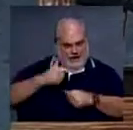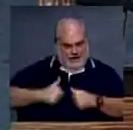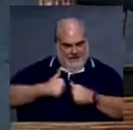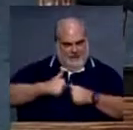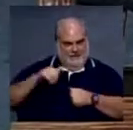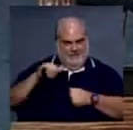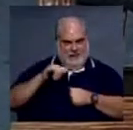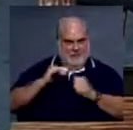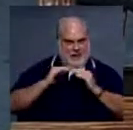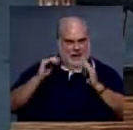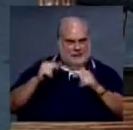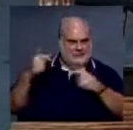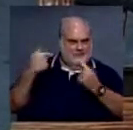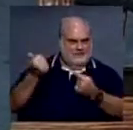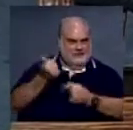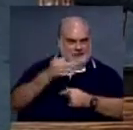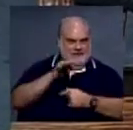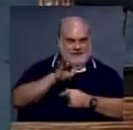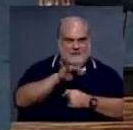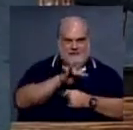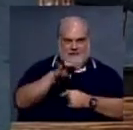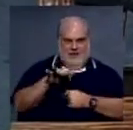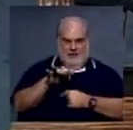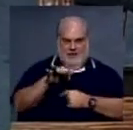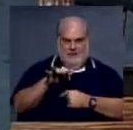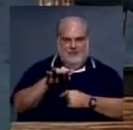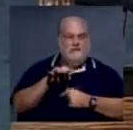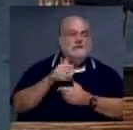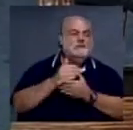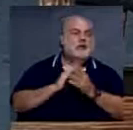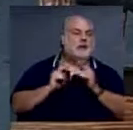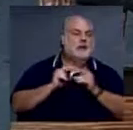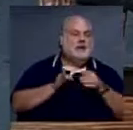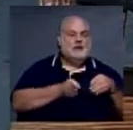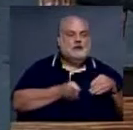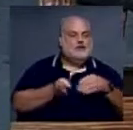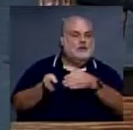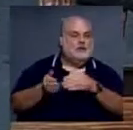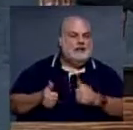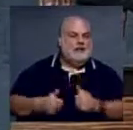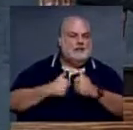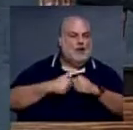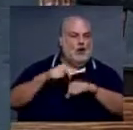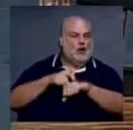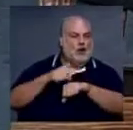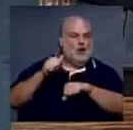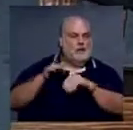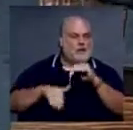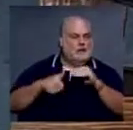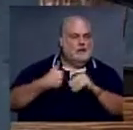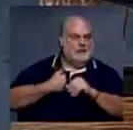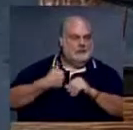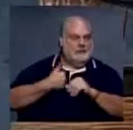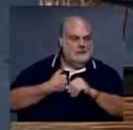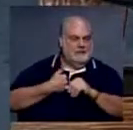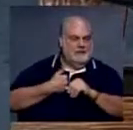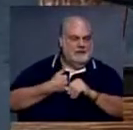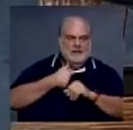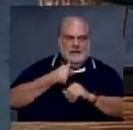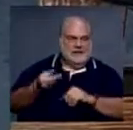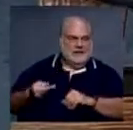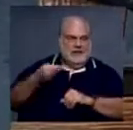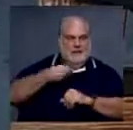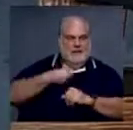since 1955. There are people on my street that have lived there longer than that. That does not give me